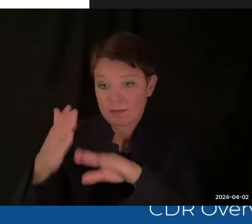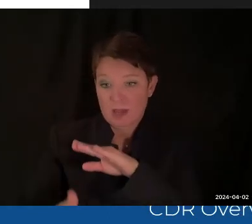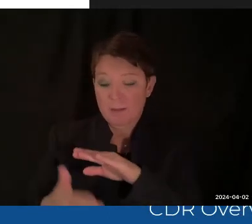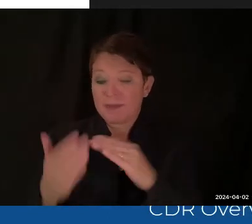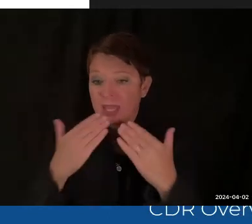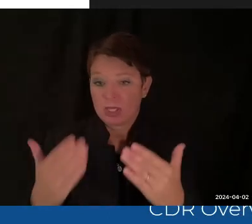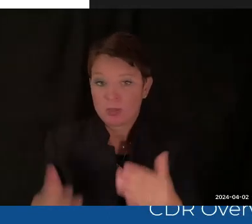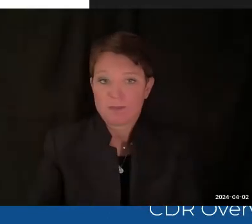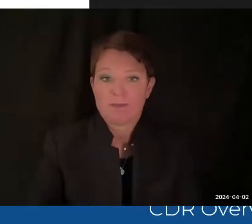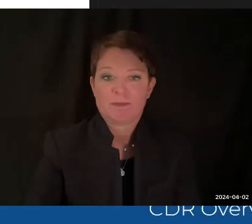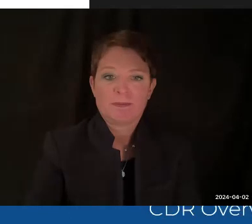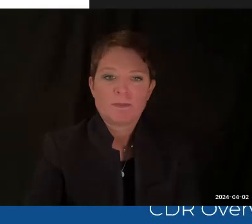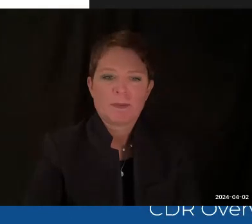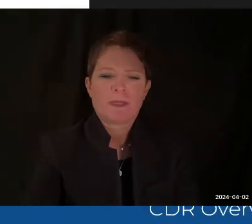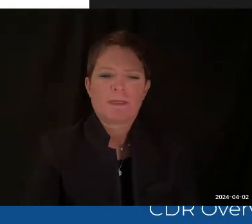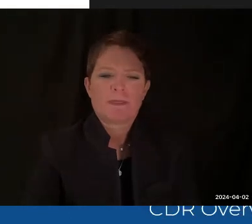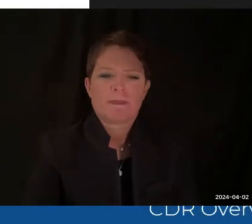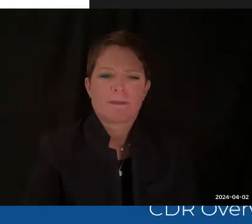Thank you. Thank you.